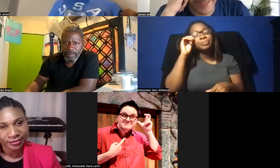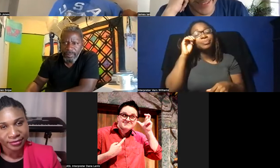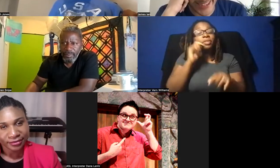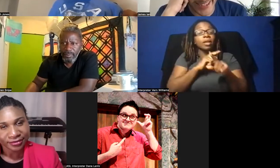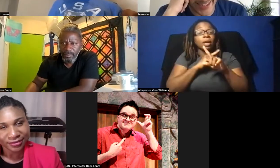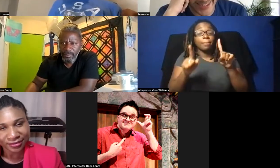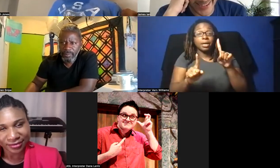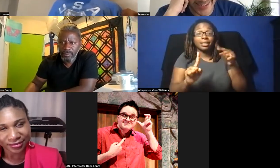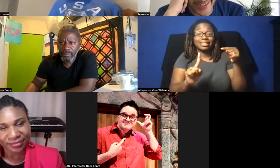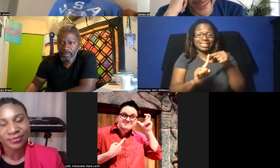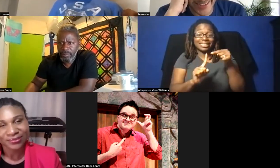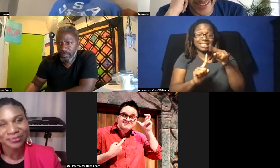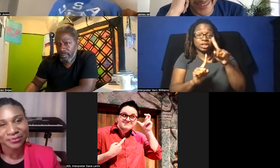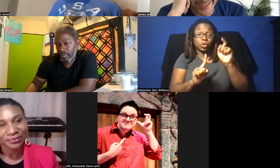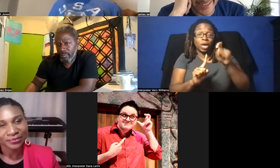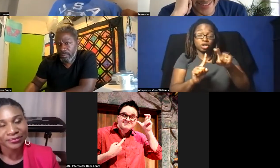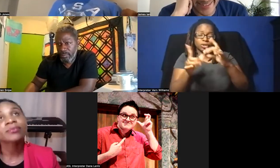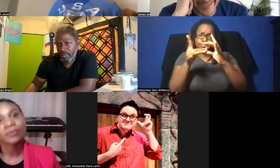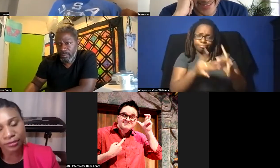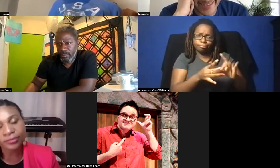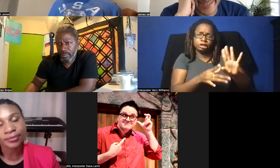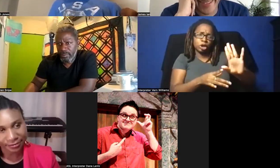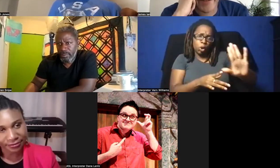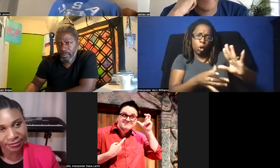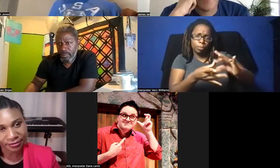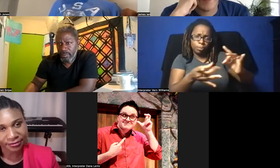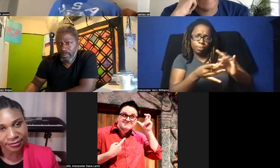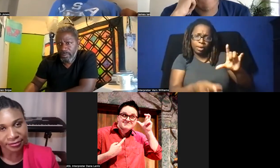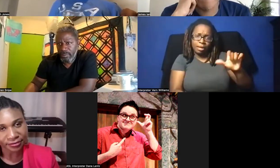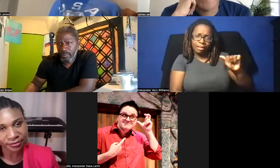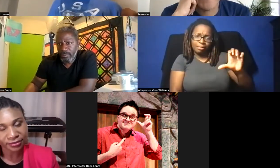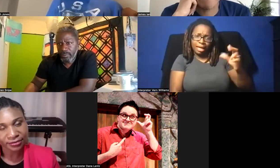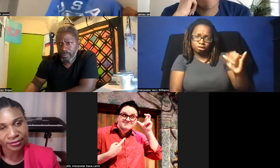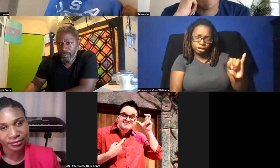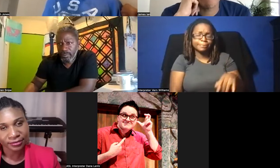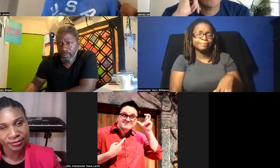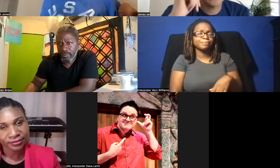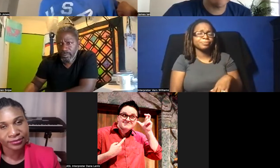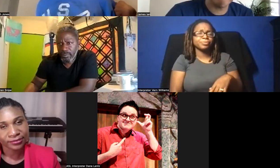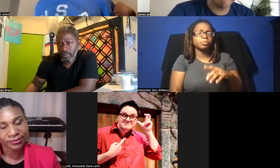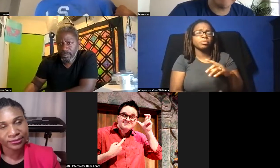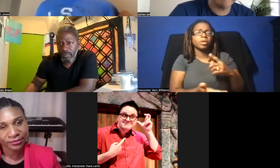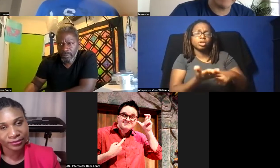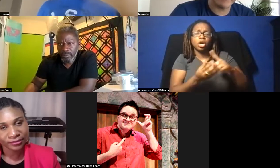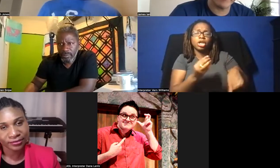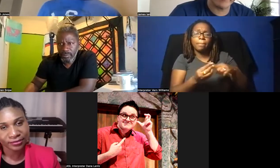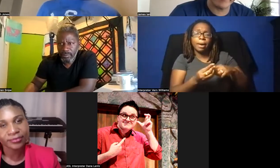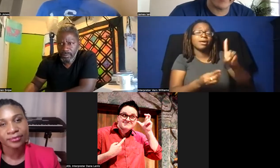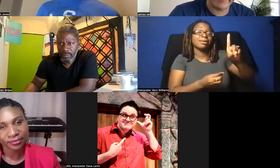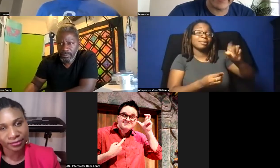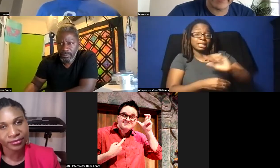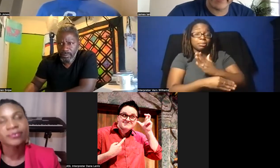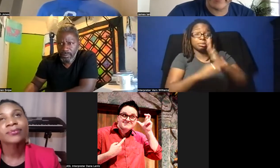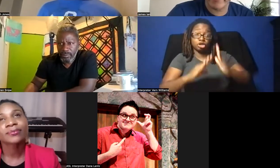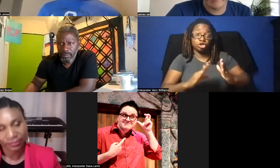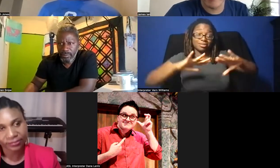actually aligned, Lachi, to what you're talking about. We're talking about amplifying disabled musicians. So how